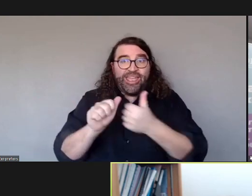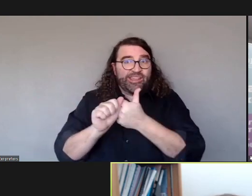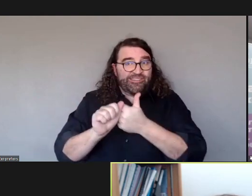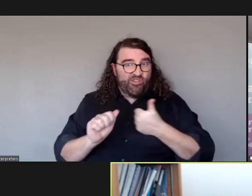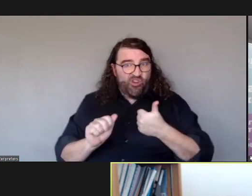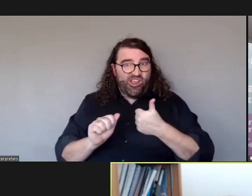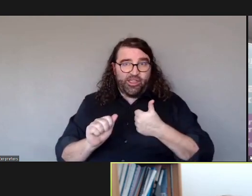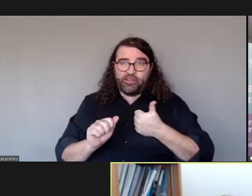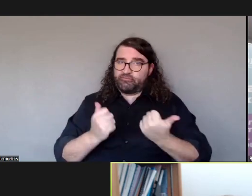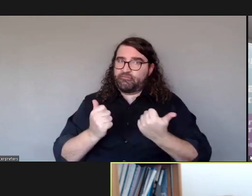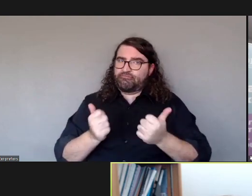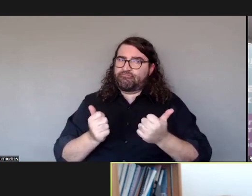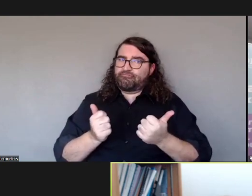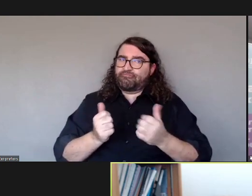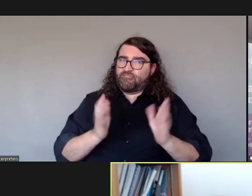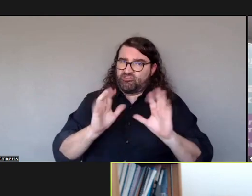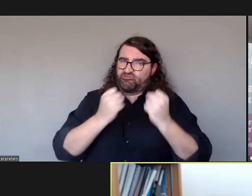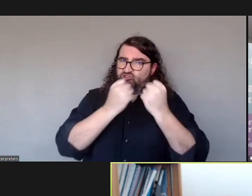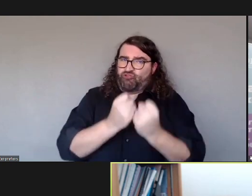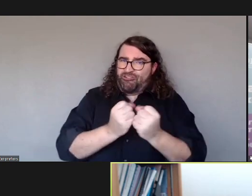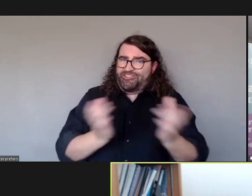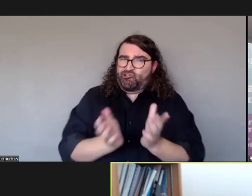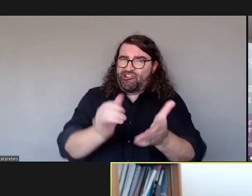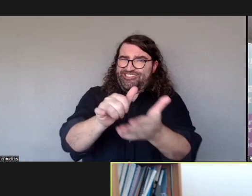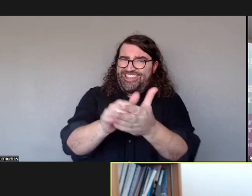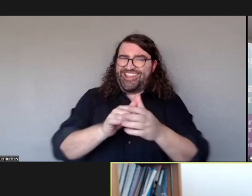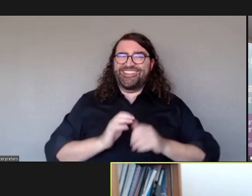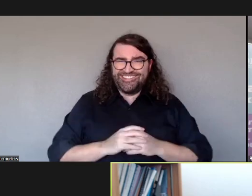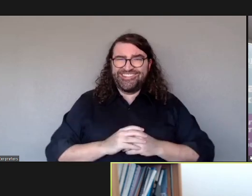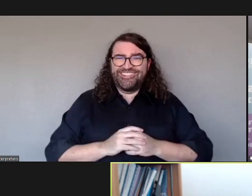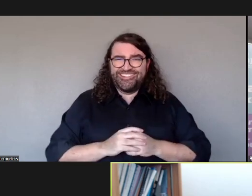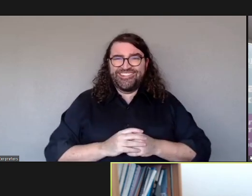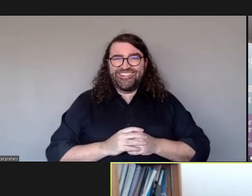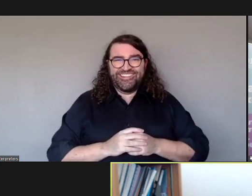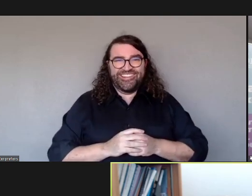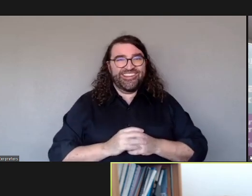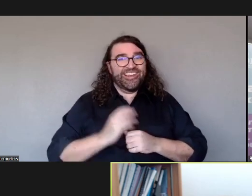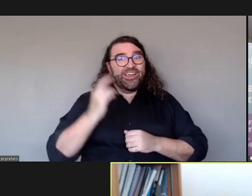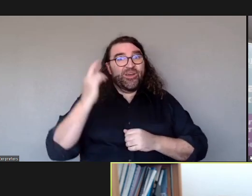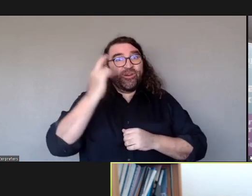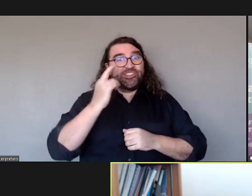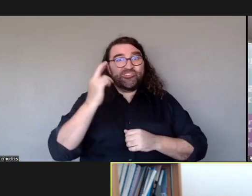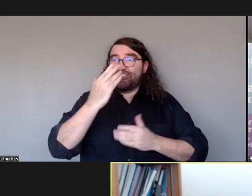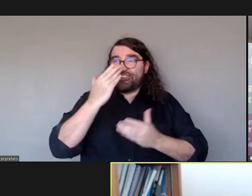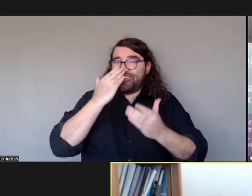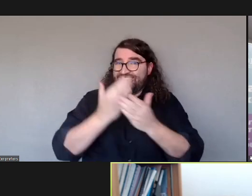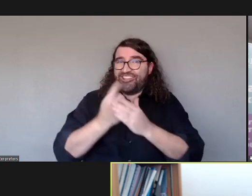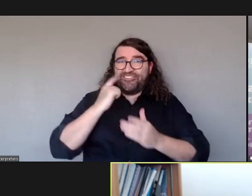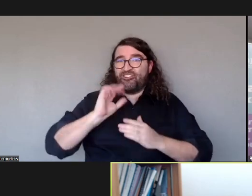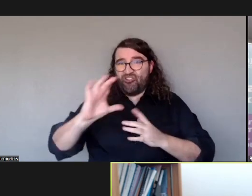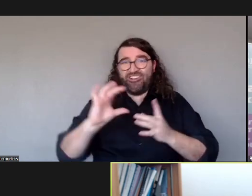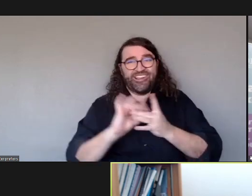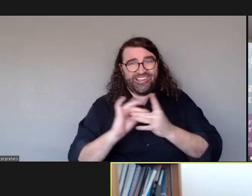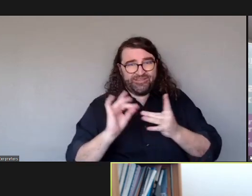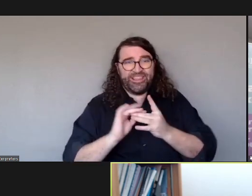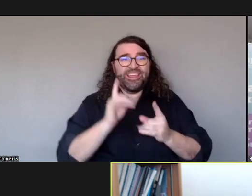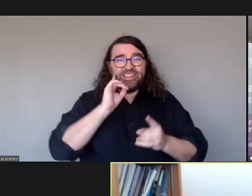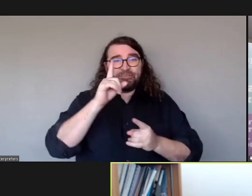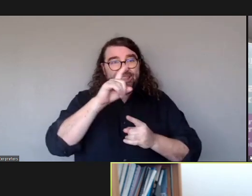is highly recommended. And one of the reasons that thank you for noting is because of